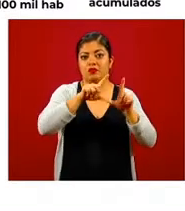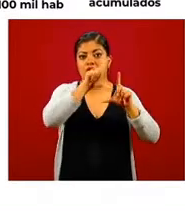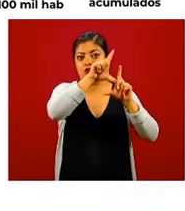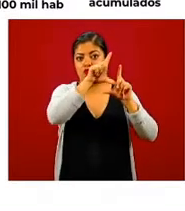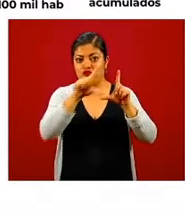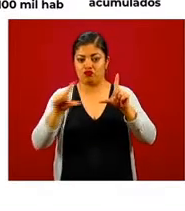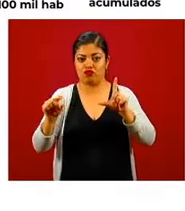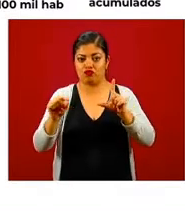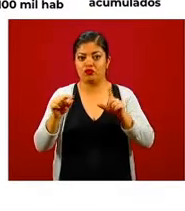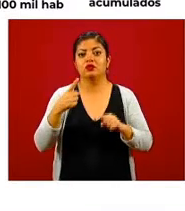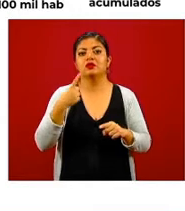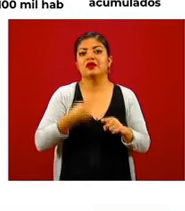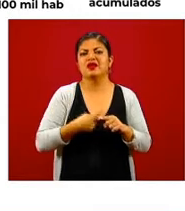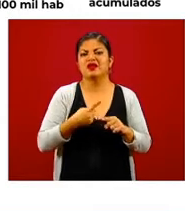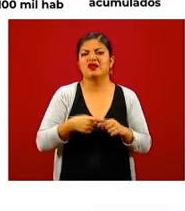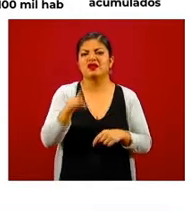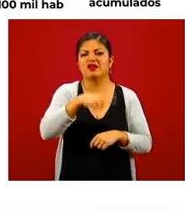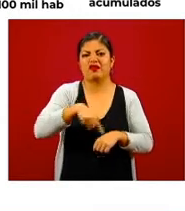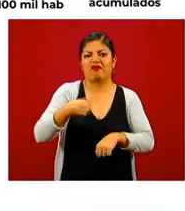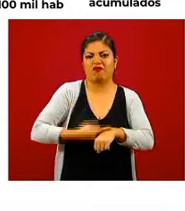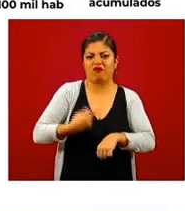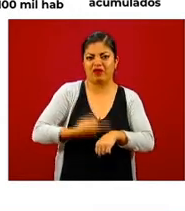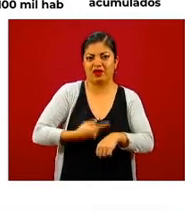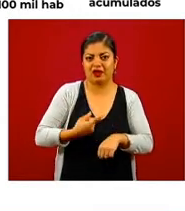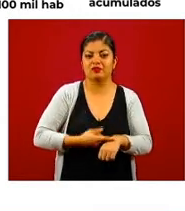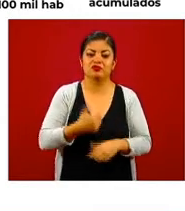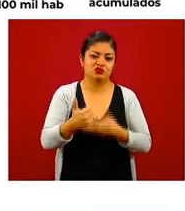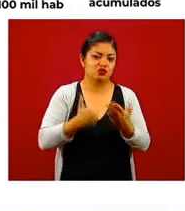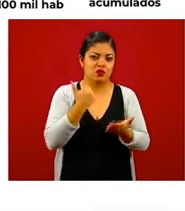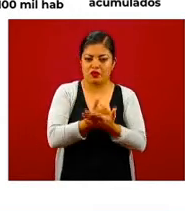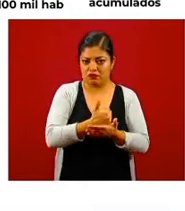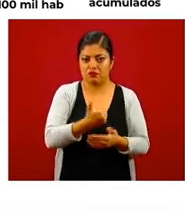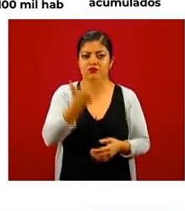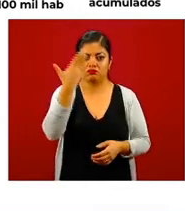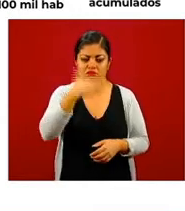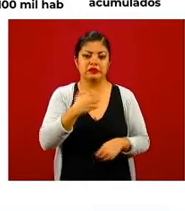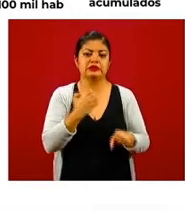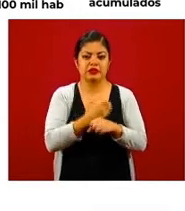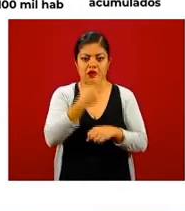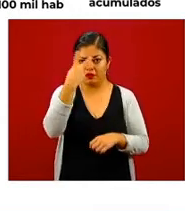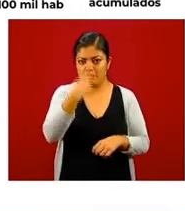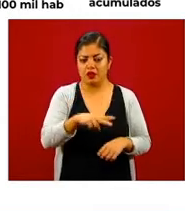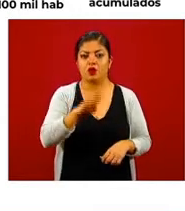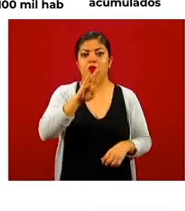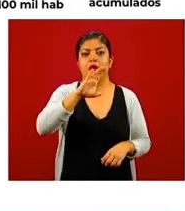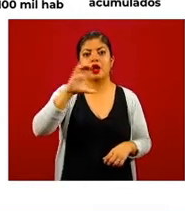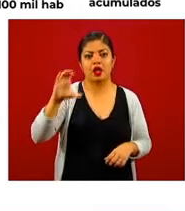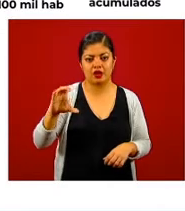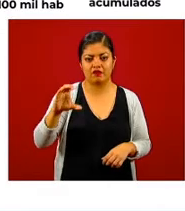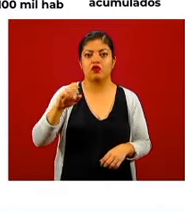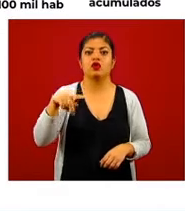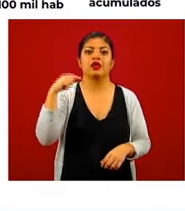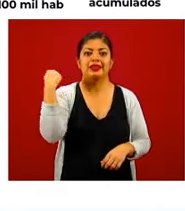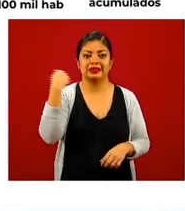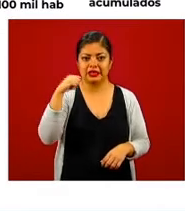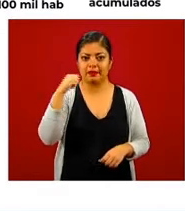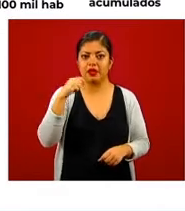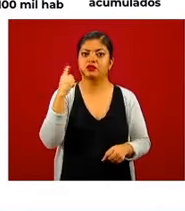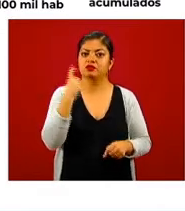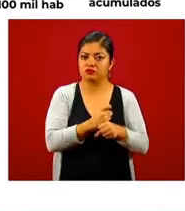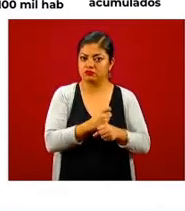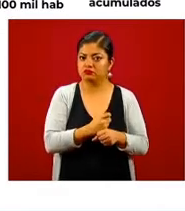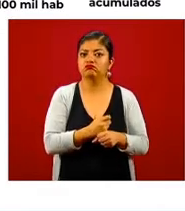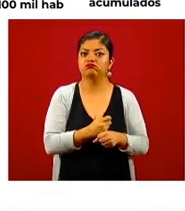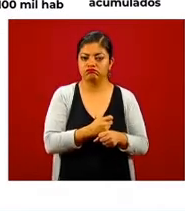This bar graph describes in descending order the same information, starting with Mexico City, the state of Mexico, and